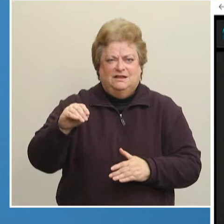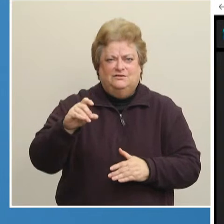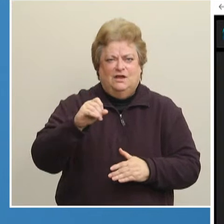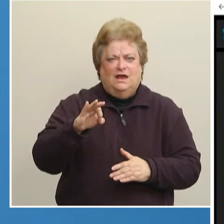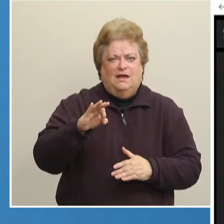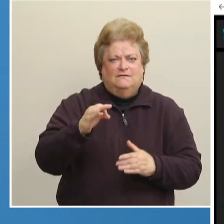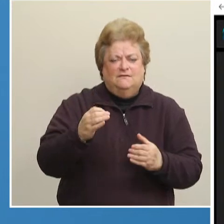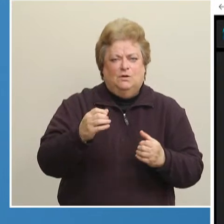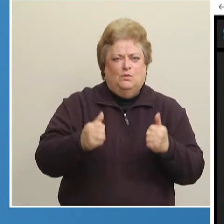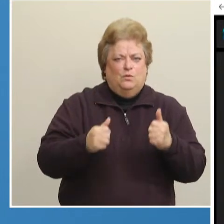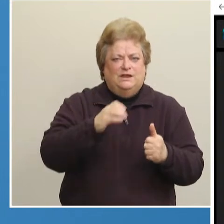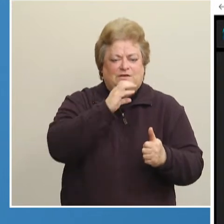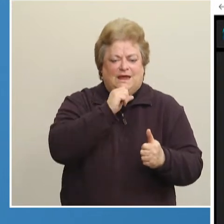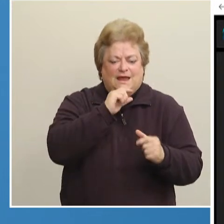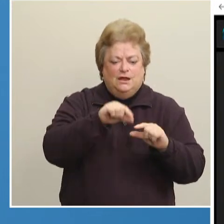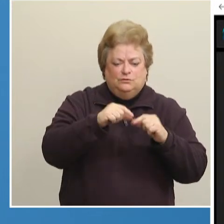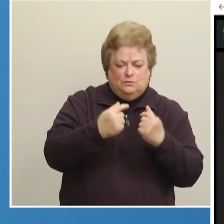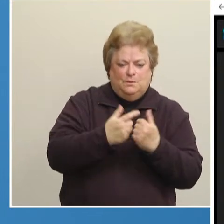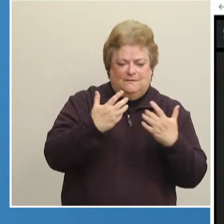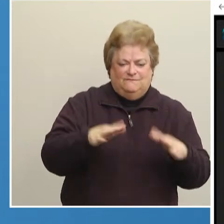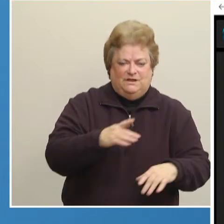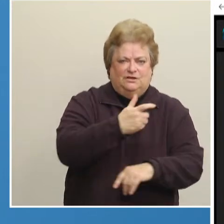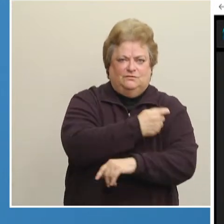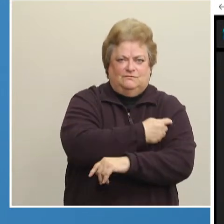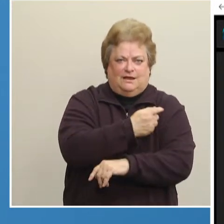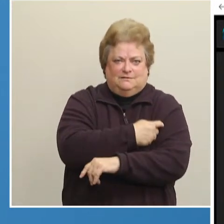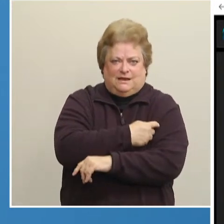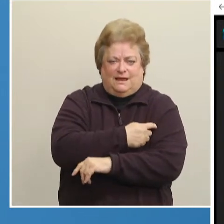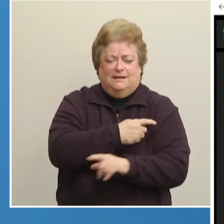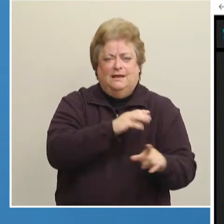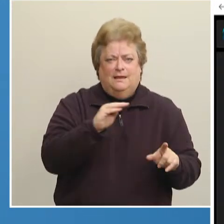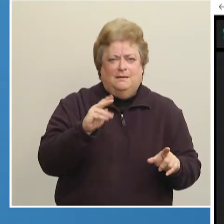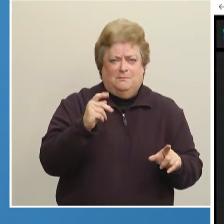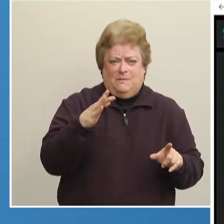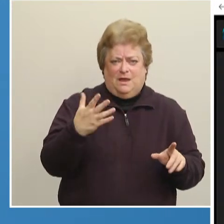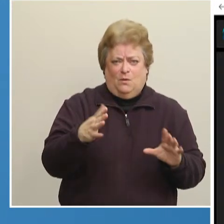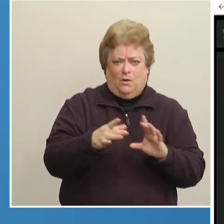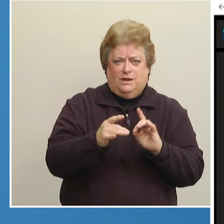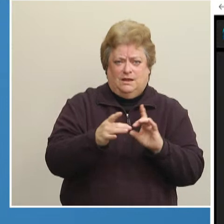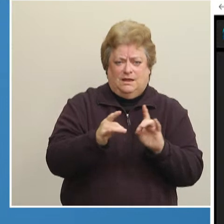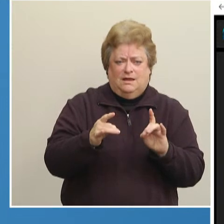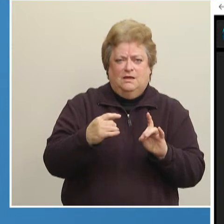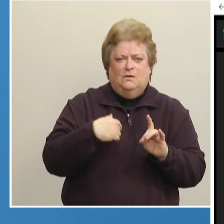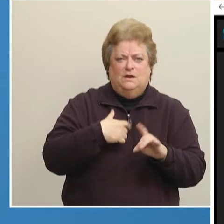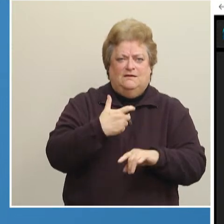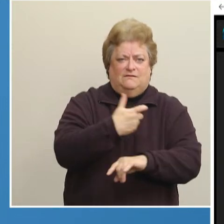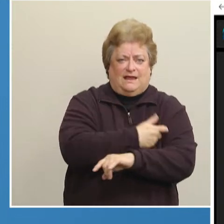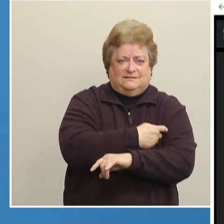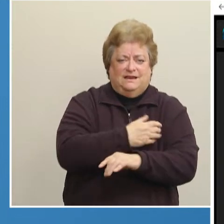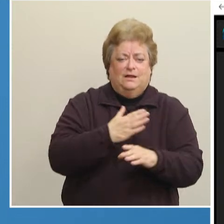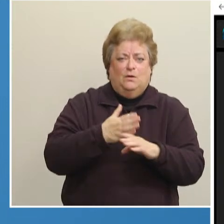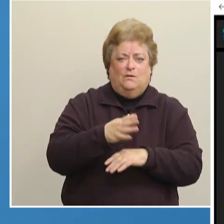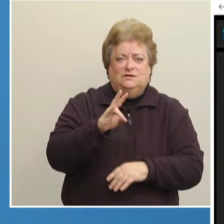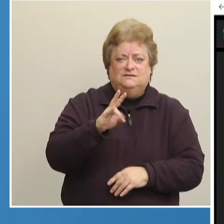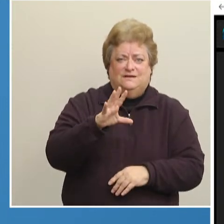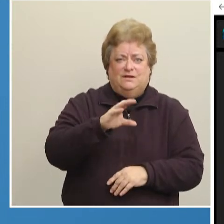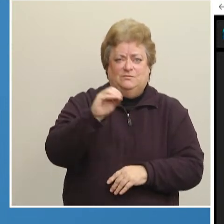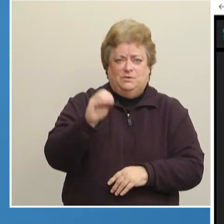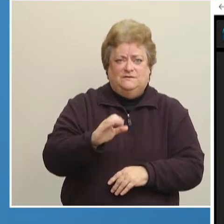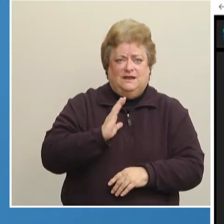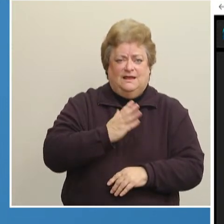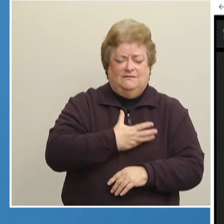been vaccinated by age group. As the mayor mentioned, we have now vaccinated over 75%